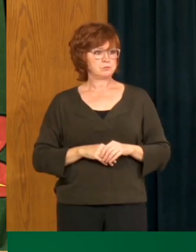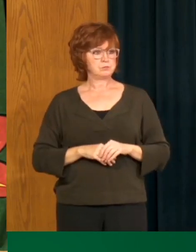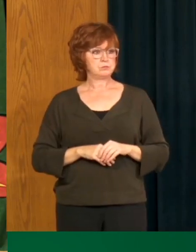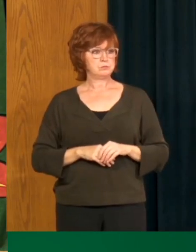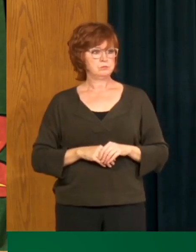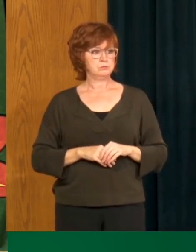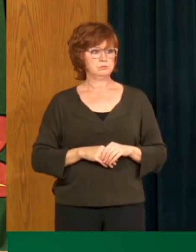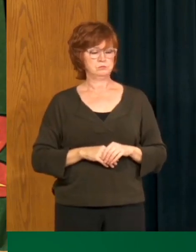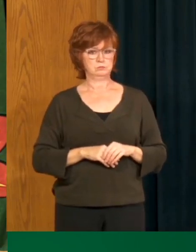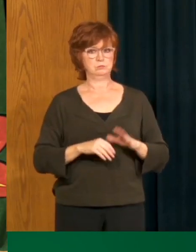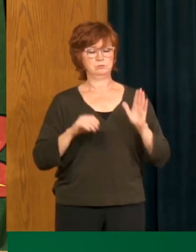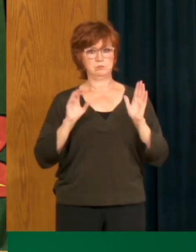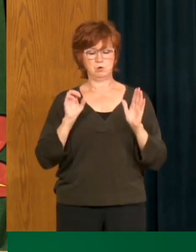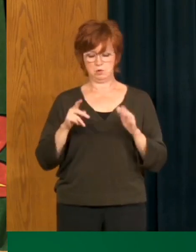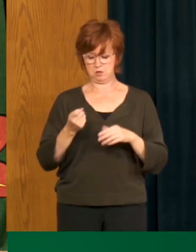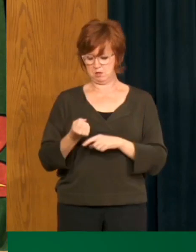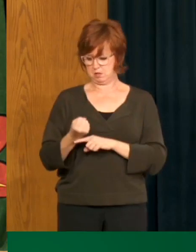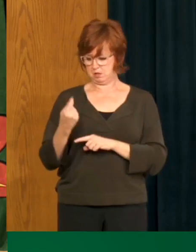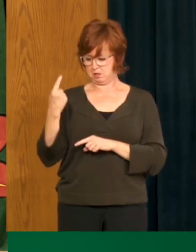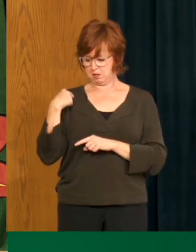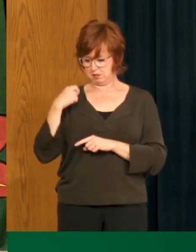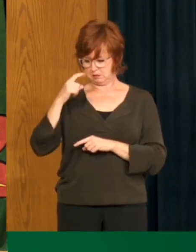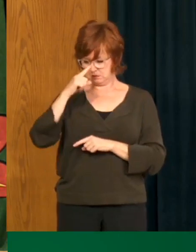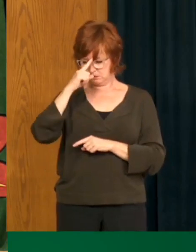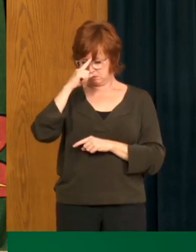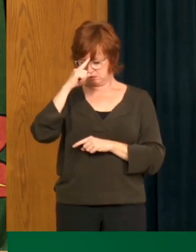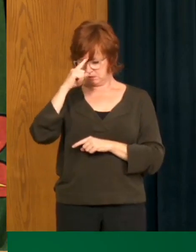summer or the early fall,